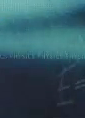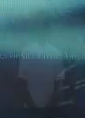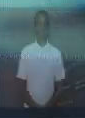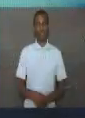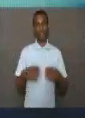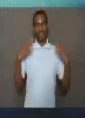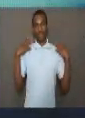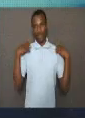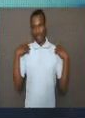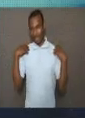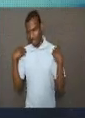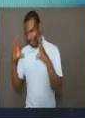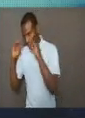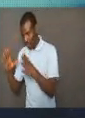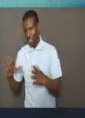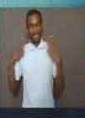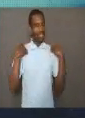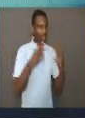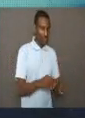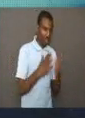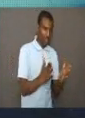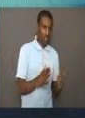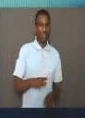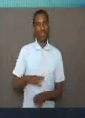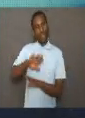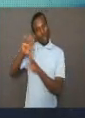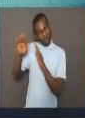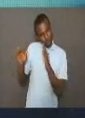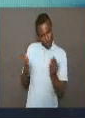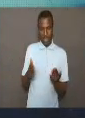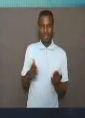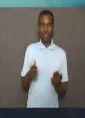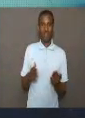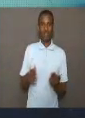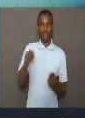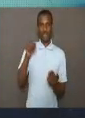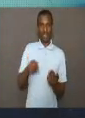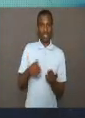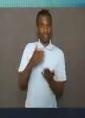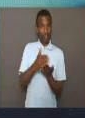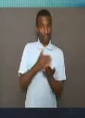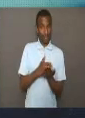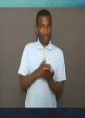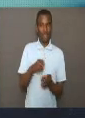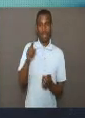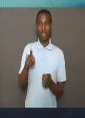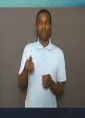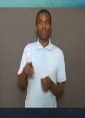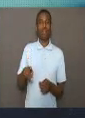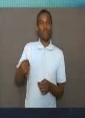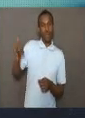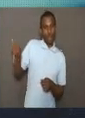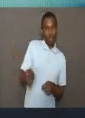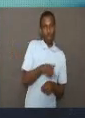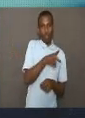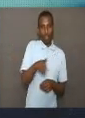Hello, teacher. Hello, students. Welcome to today's lesson on periodic